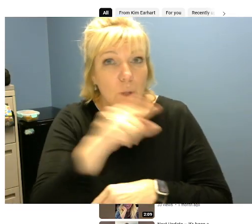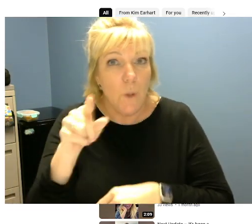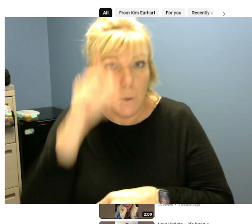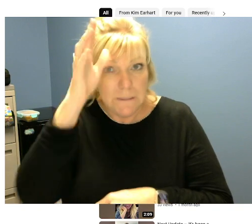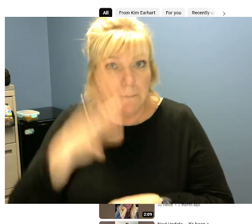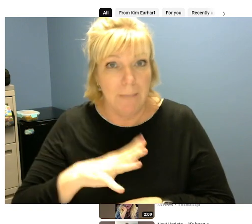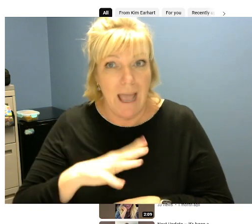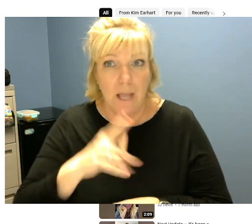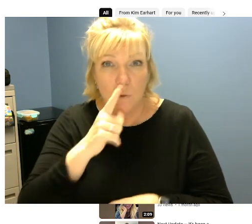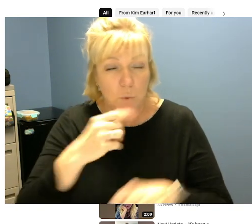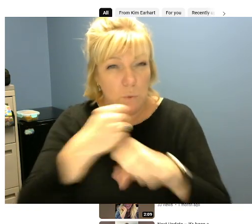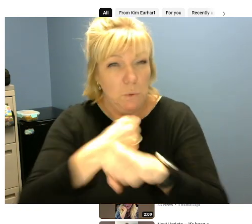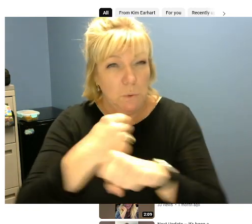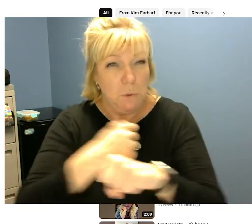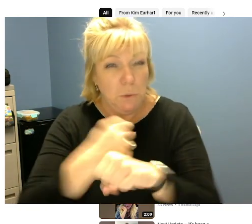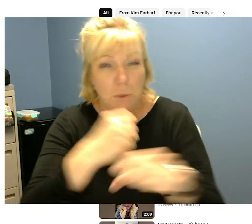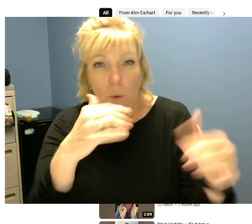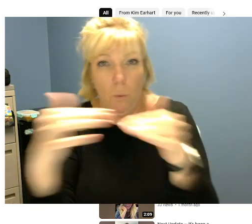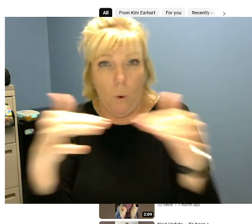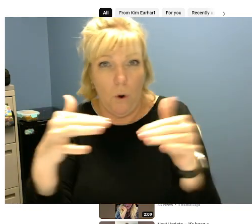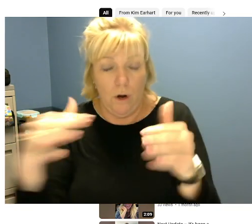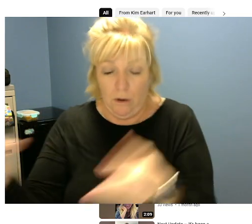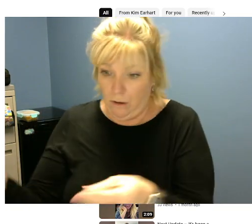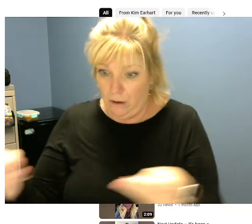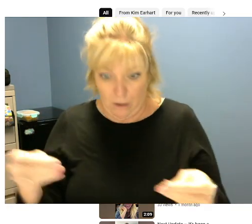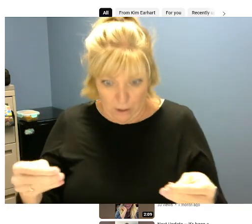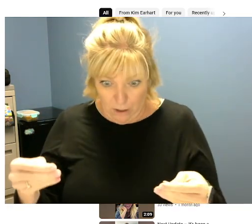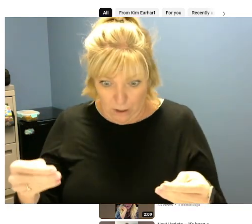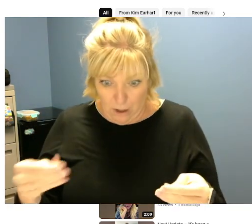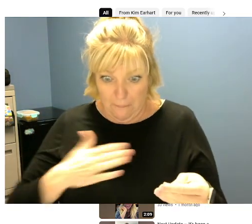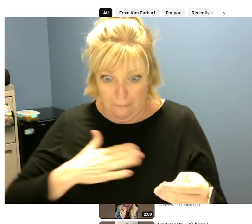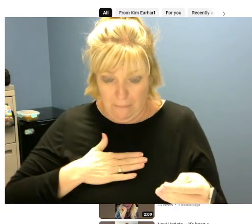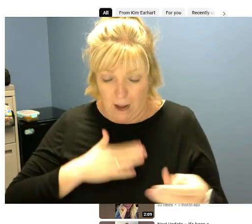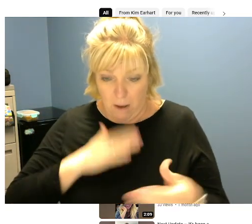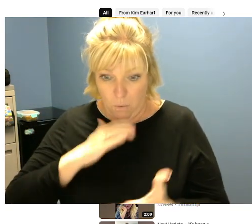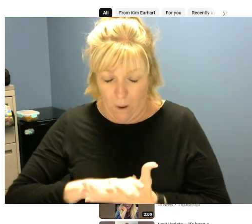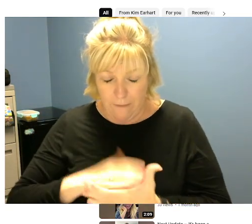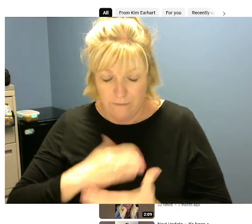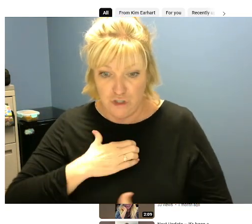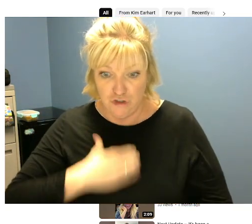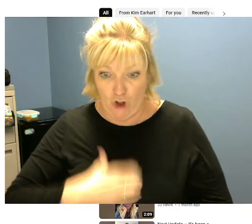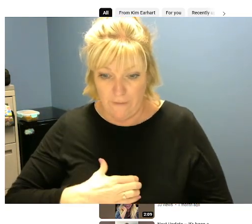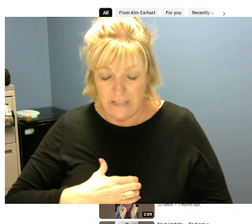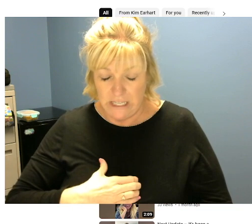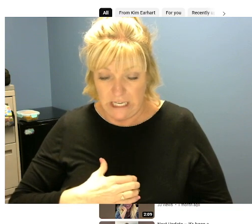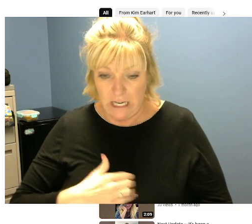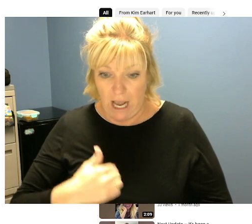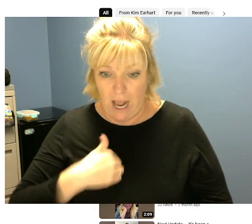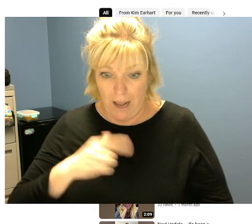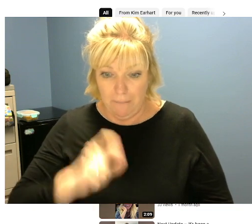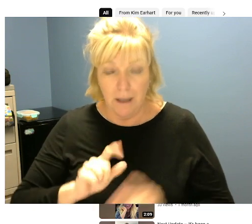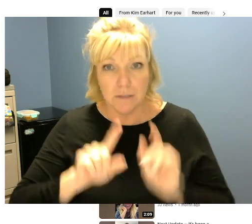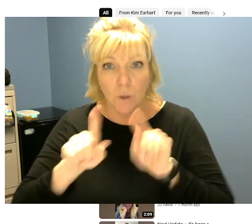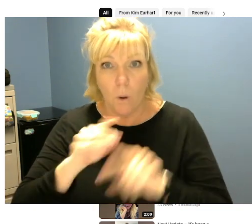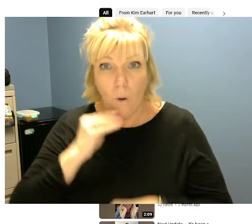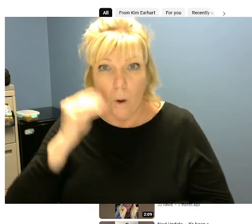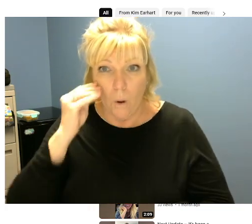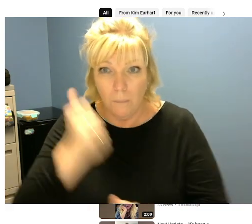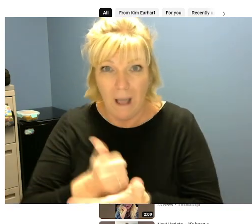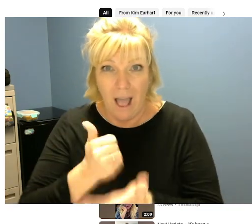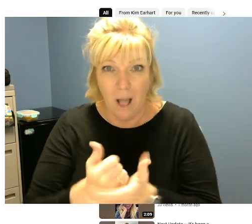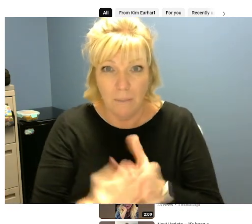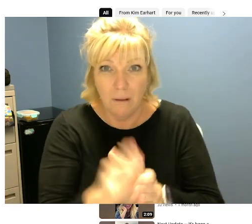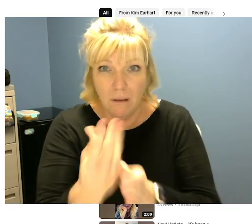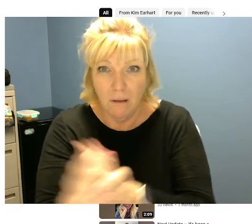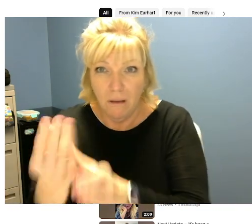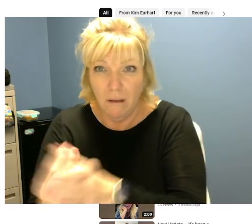letter from your loved ones telling you that they're starving, and if you don't come home now to help plant food, everybody will be dead, hopefully you